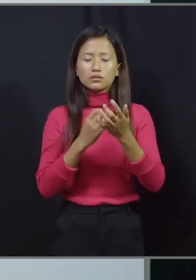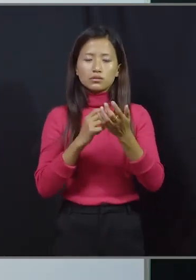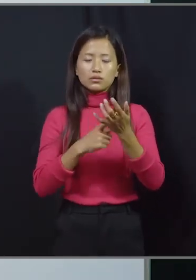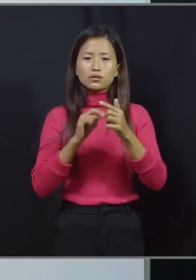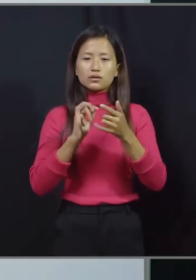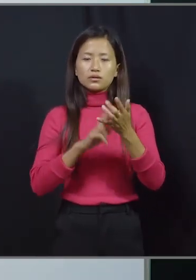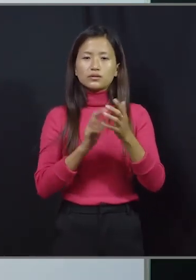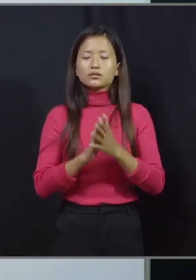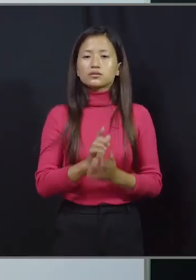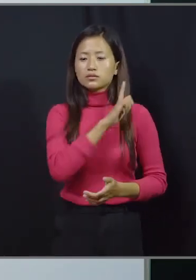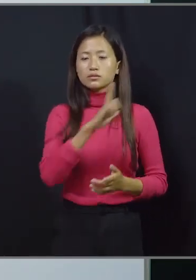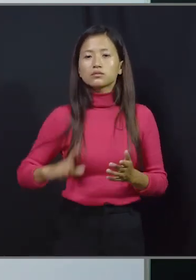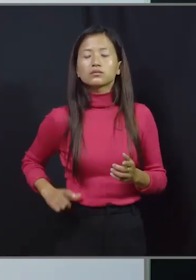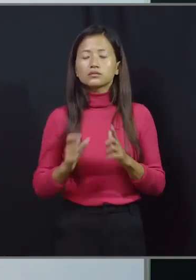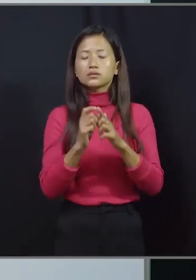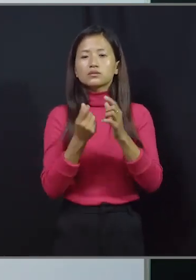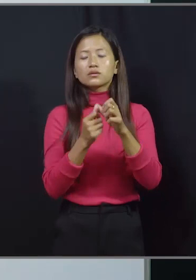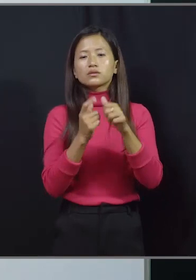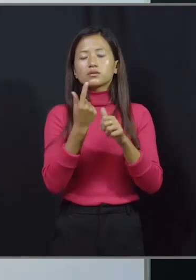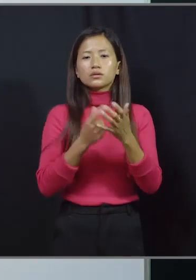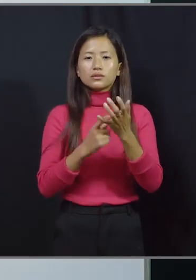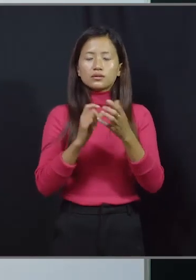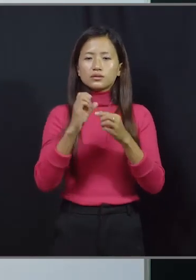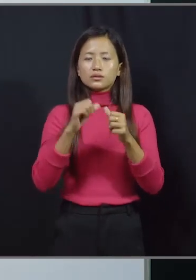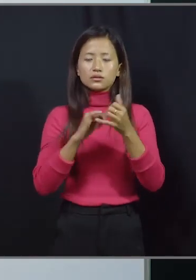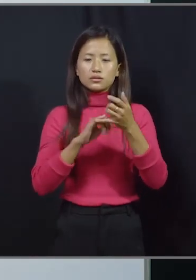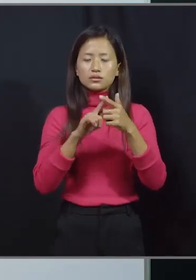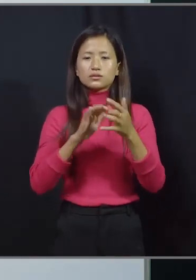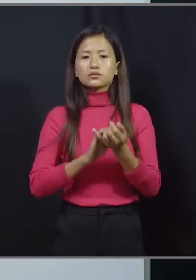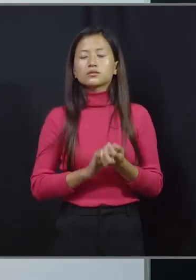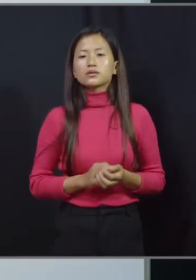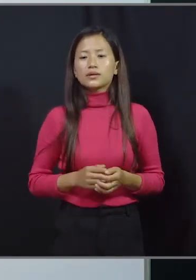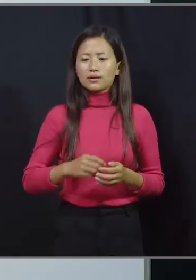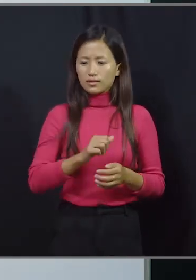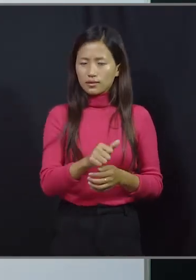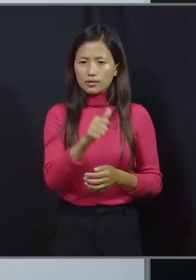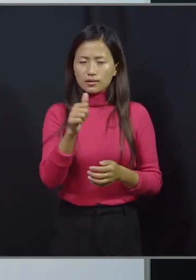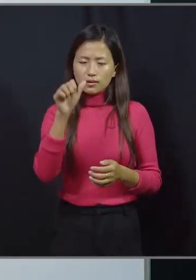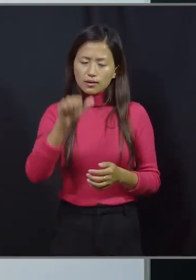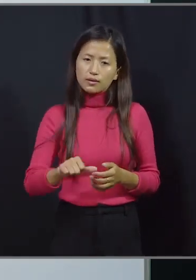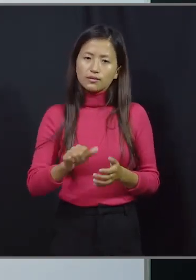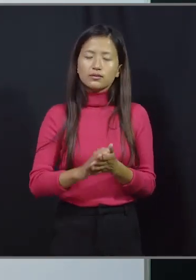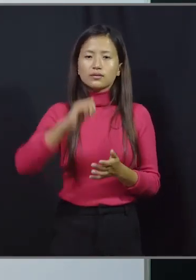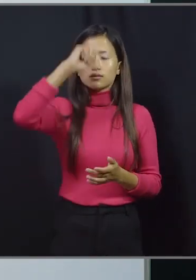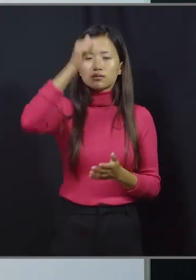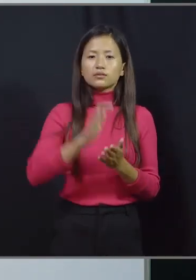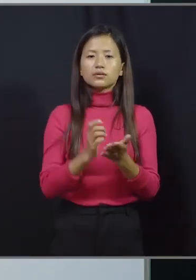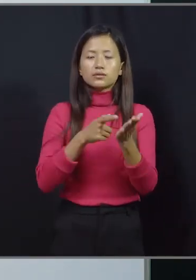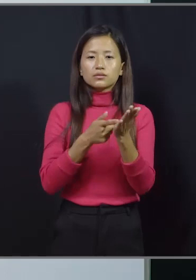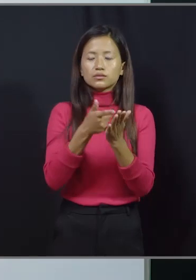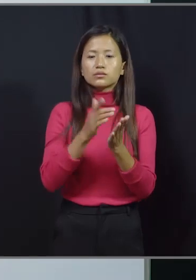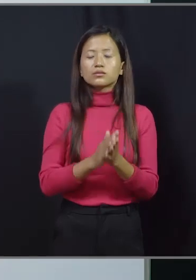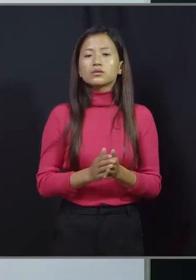introduced by Lord Dalhousie, and by this doctrine of lapse, any Indian ruler who do not have a legal heir